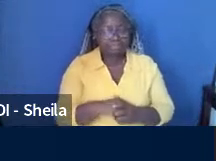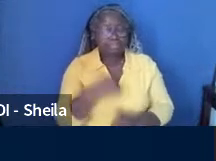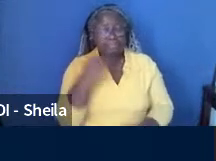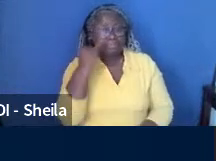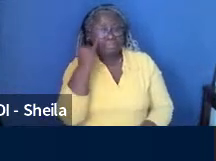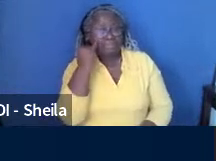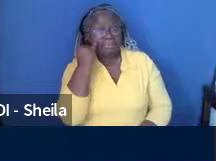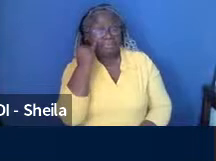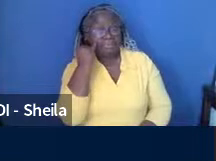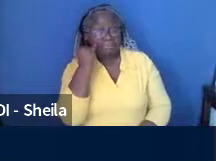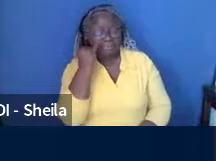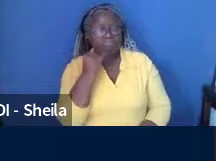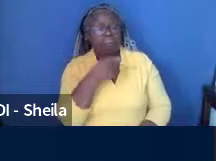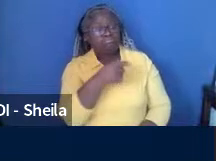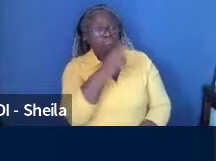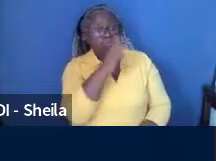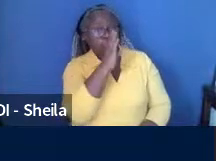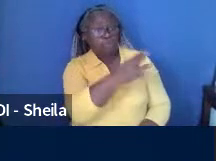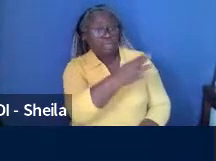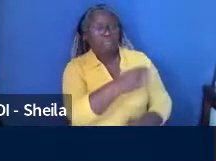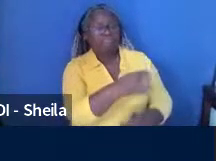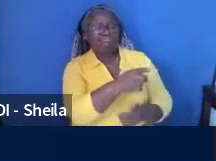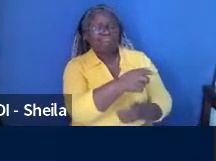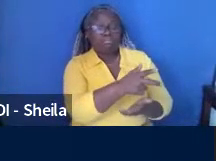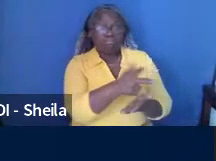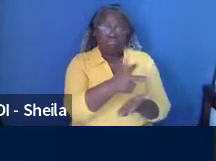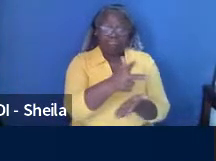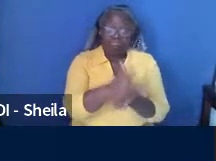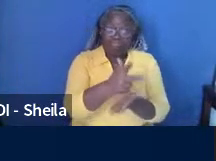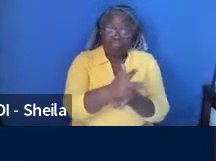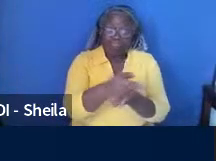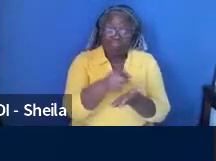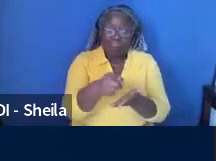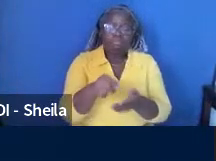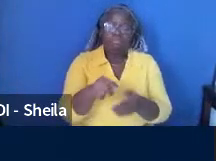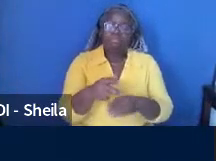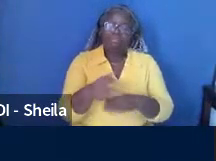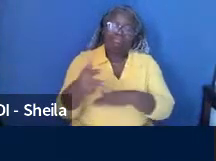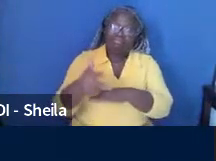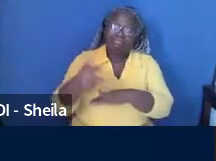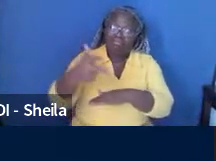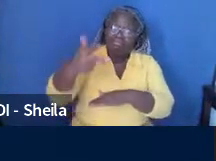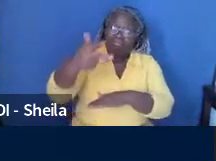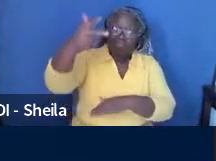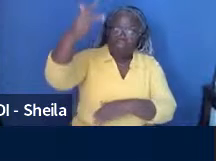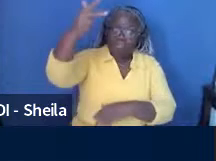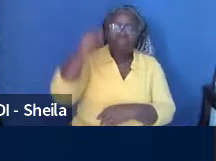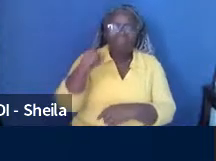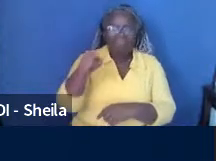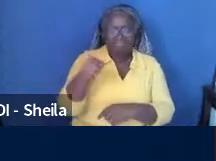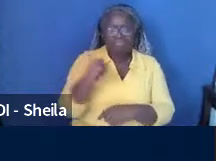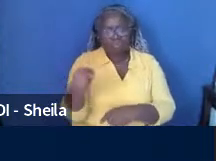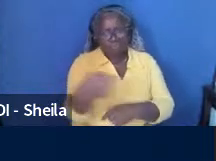facility entrance, each direct access to that entrance must be accessible. The standards also